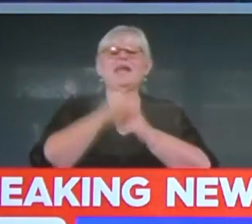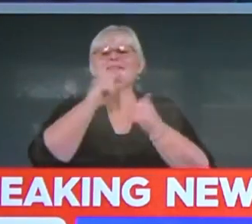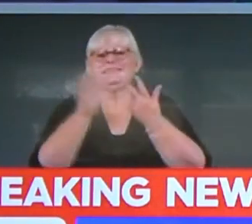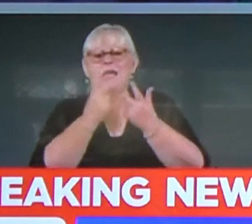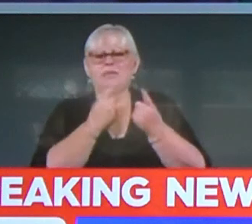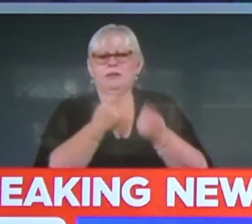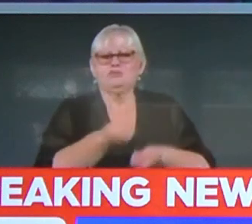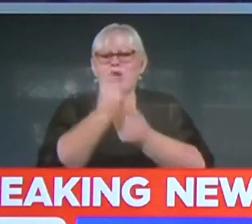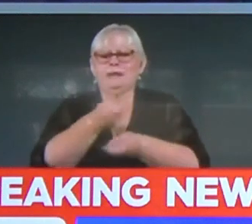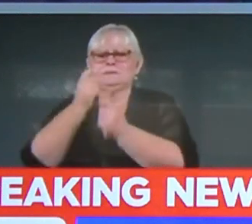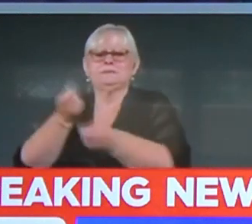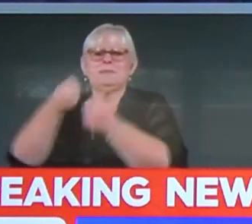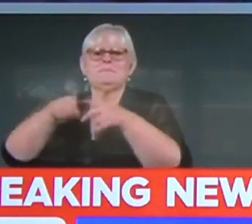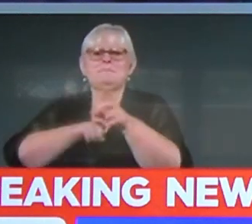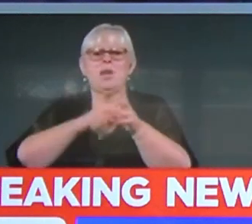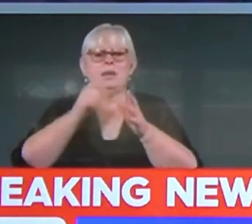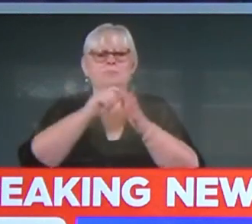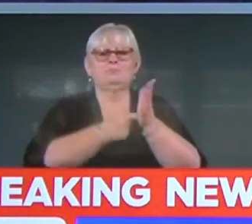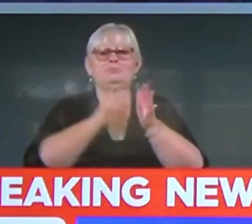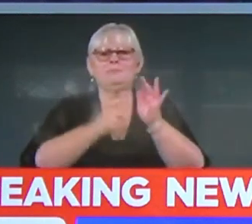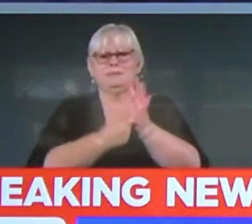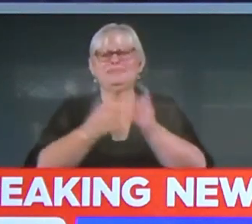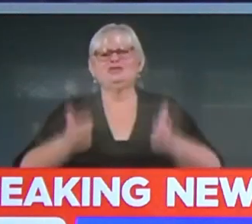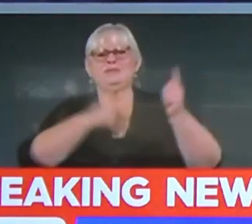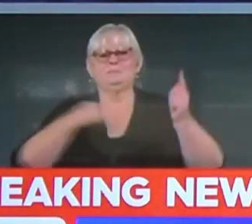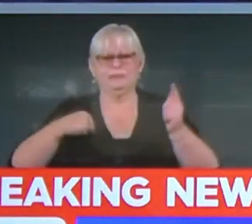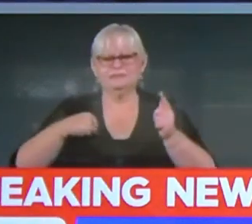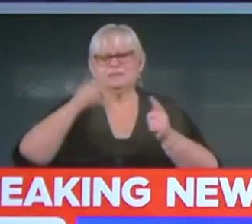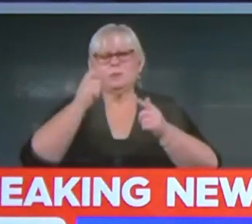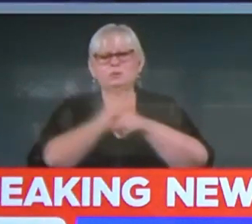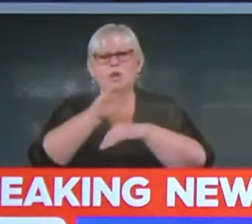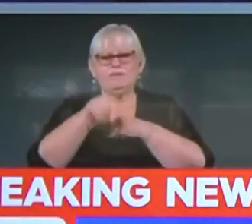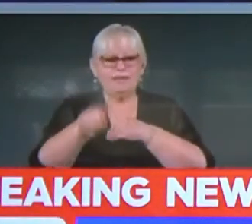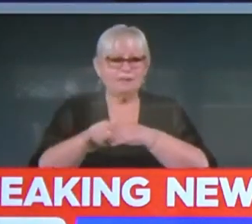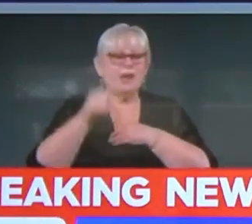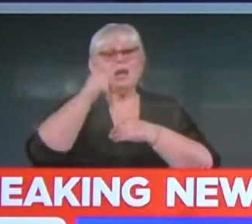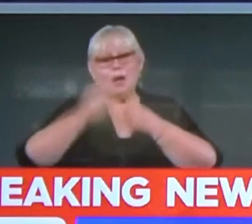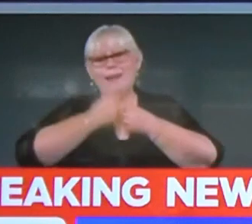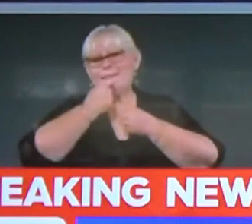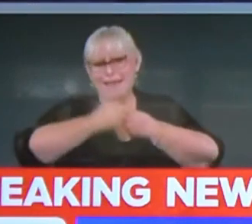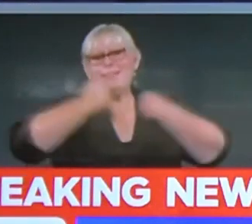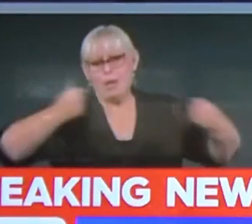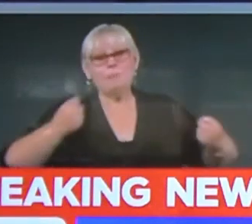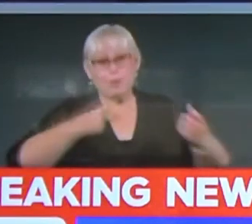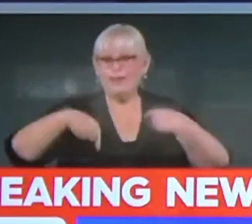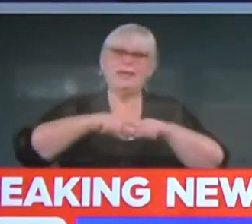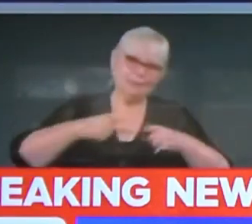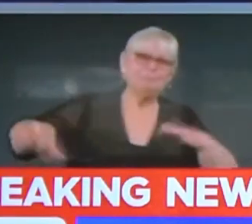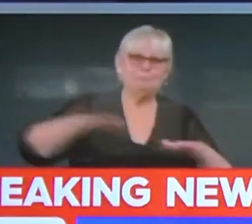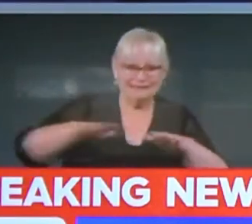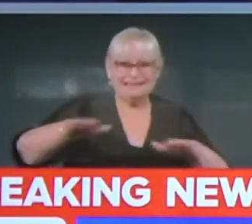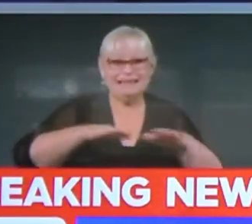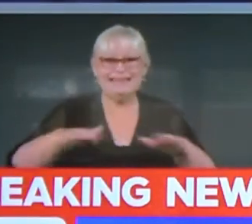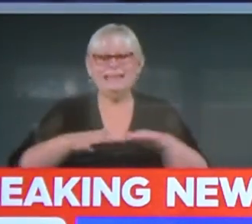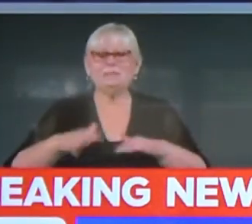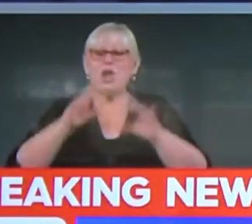have been raised by Premiers and Chief Ministers that we'll address as we go forward as well. So I apologise for the length. It's been a busy night, and hopefully